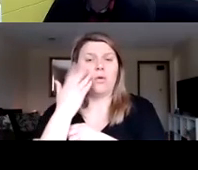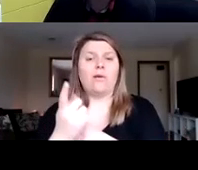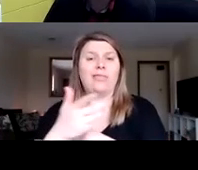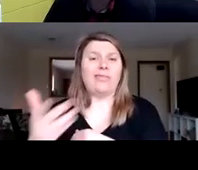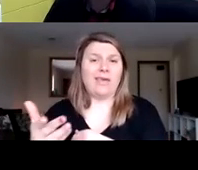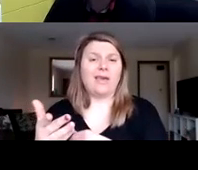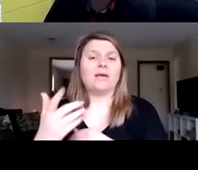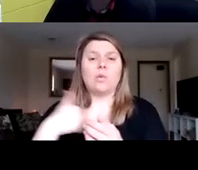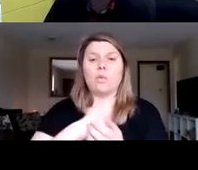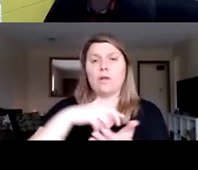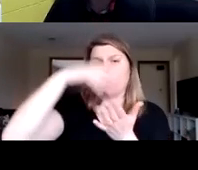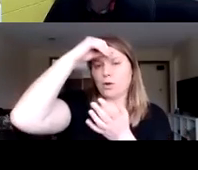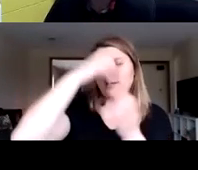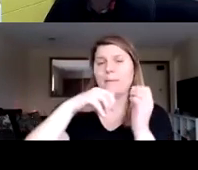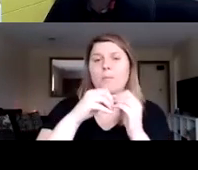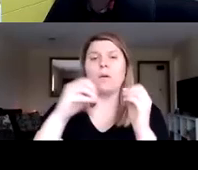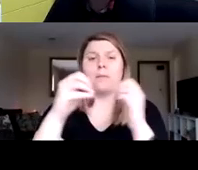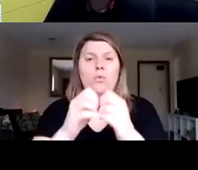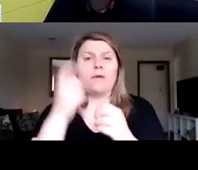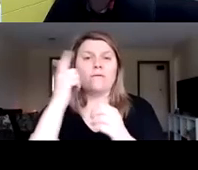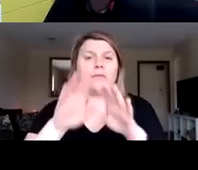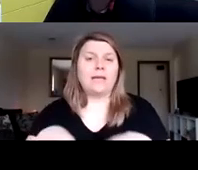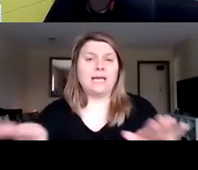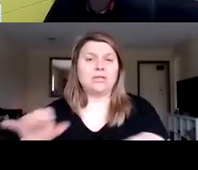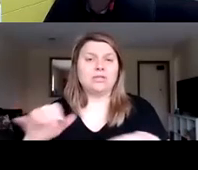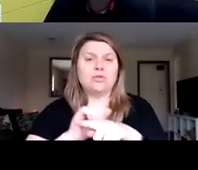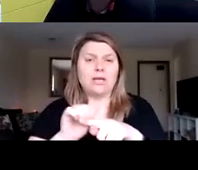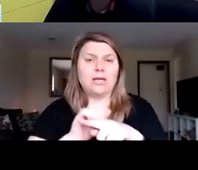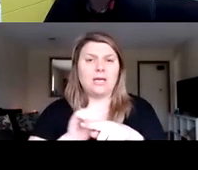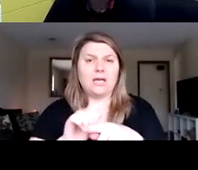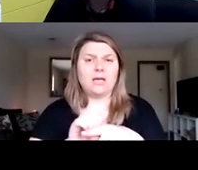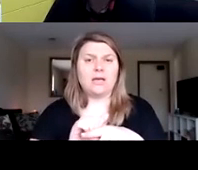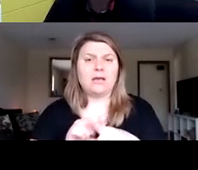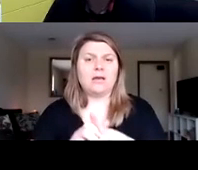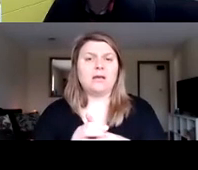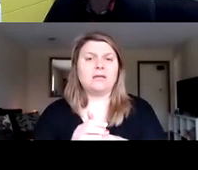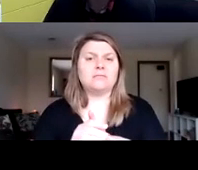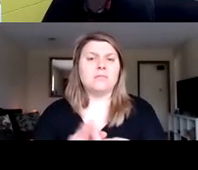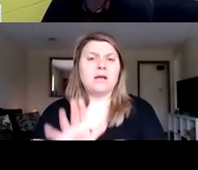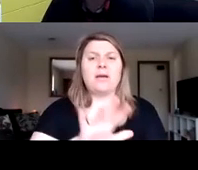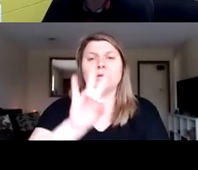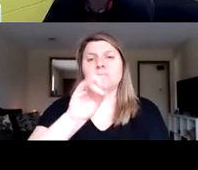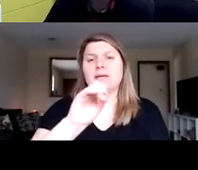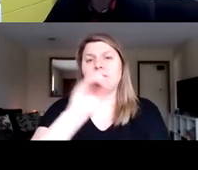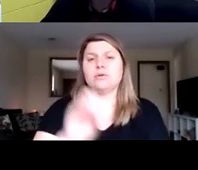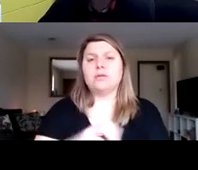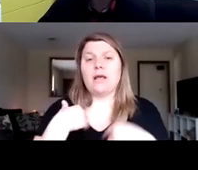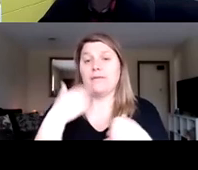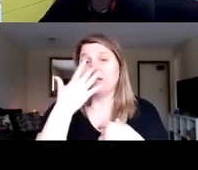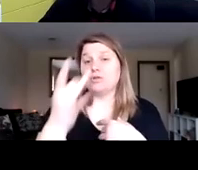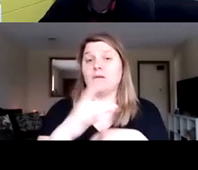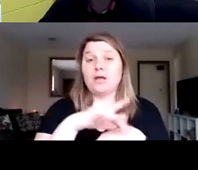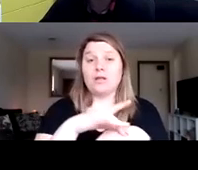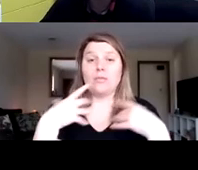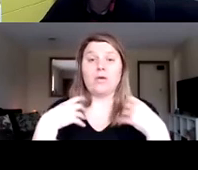things we're learning more and more, at least in pediatric trainees, like about 70% of trainees have an interest in global